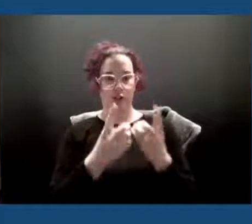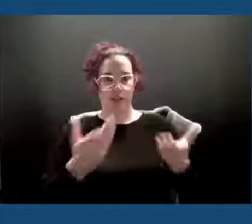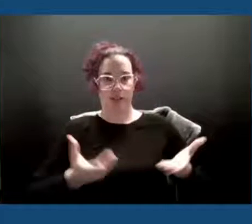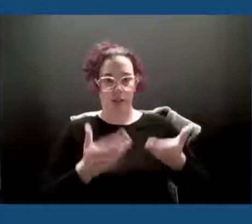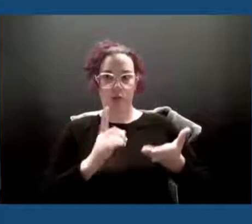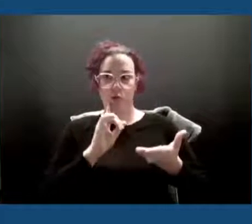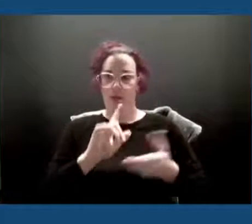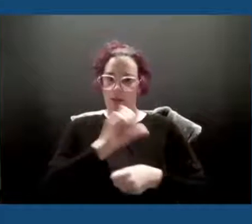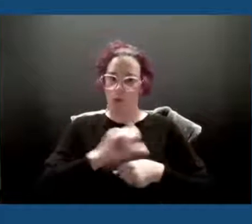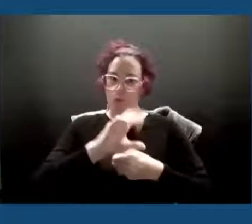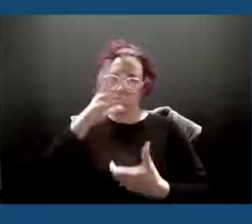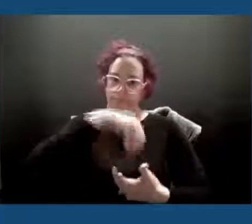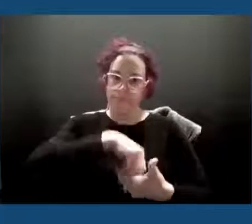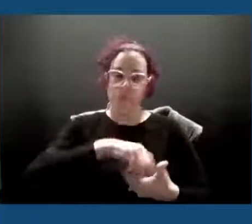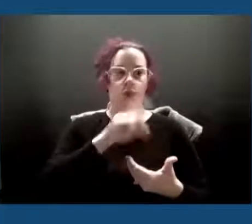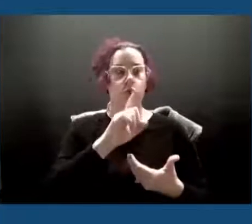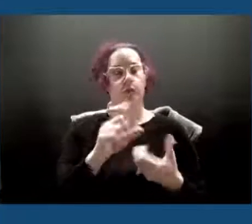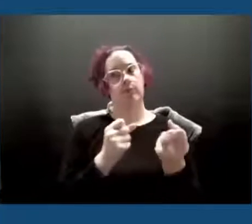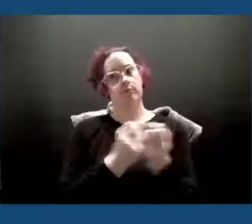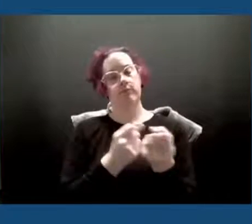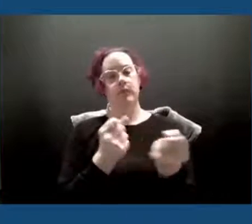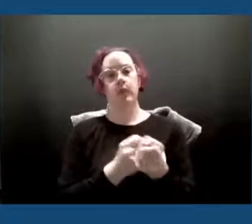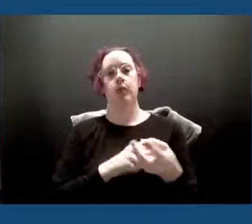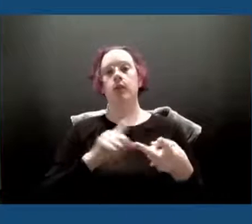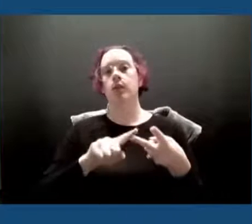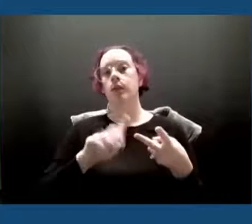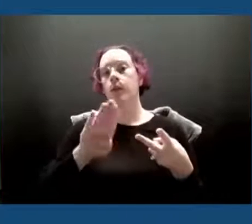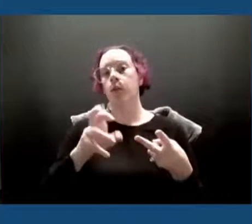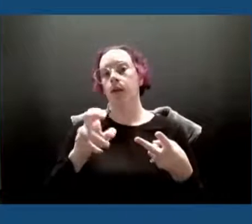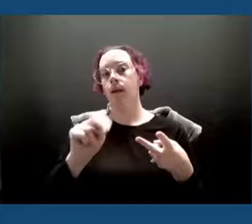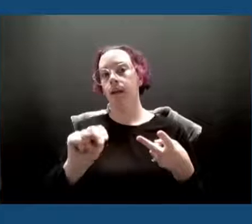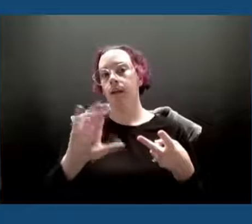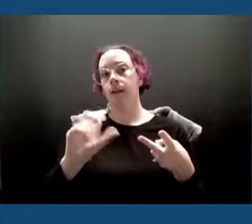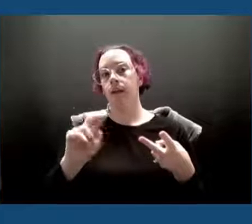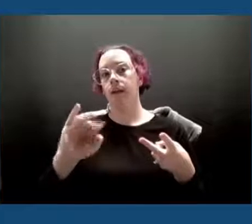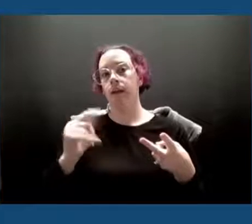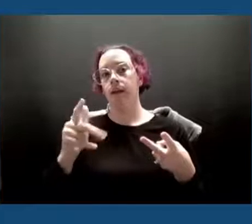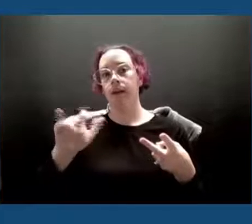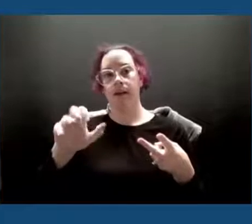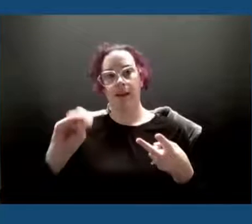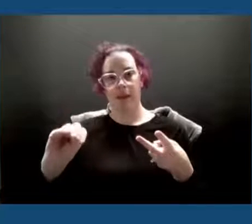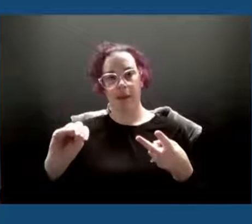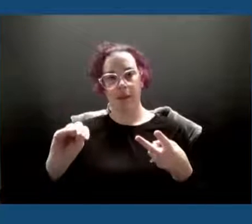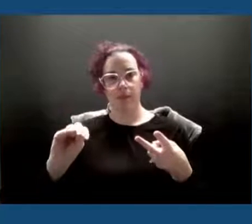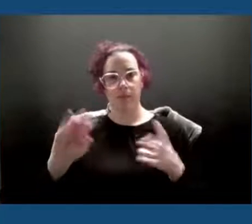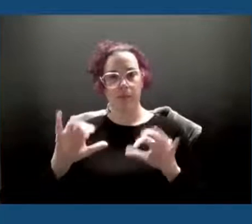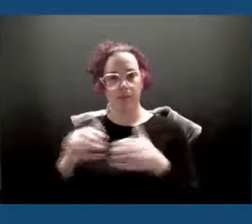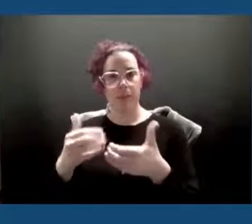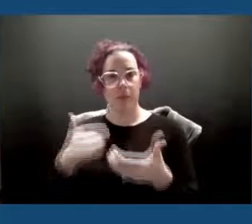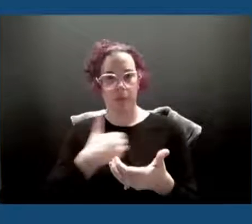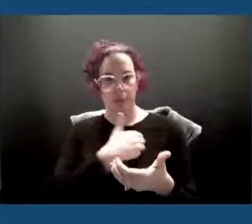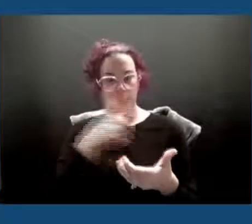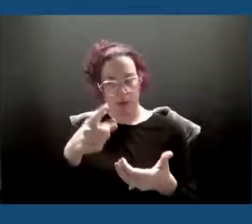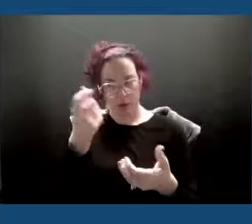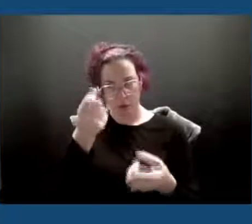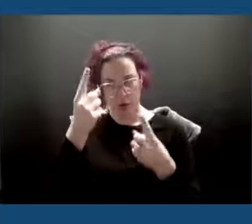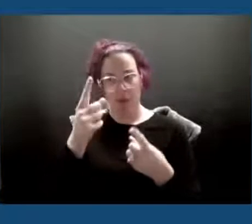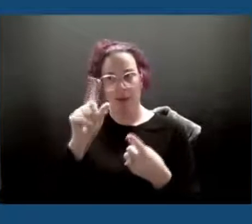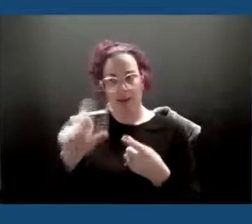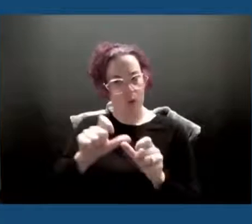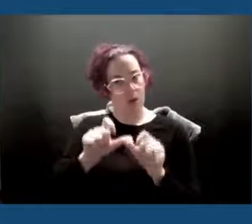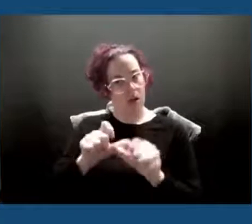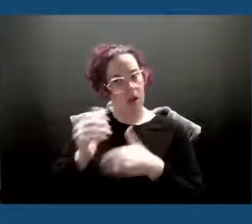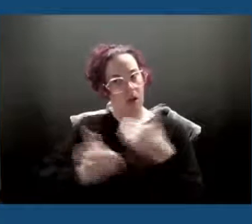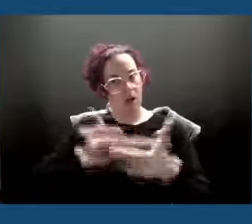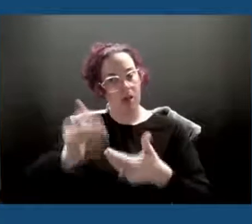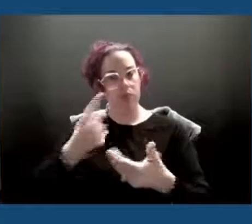champion. I want to thank her. Brian Cunningham, our assembly member who understood the need to get this law over the finish line through the assembly. Thank you. Sue Serino,